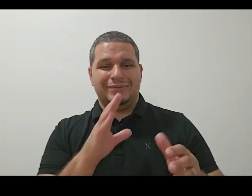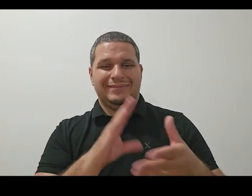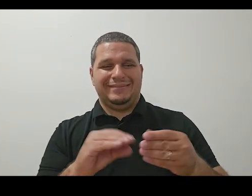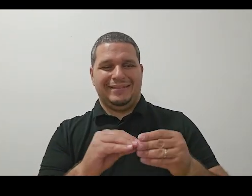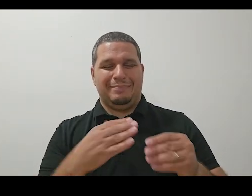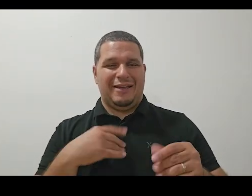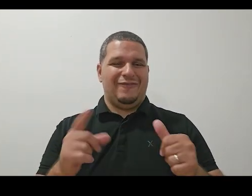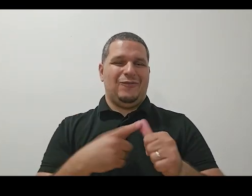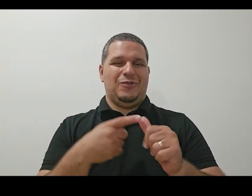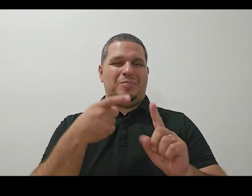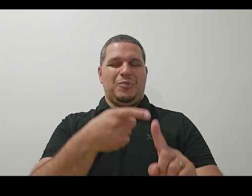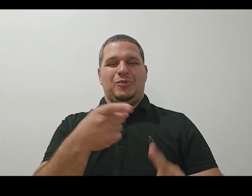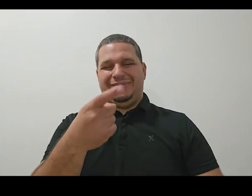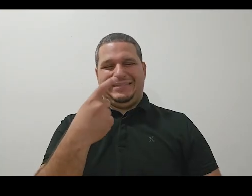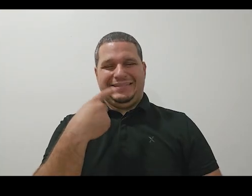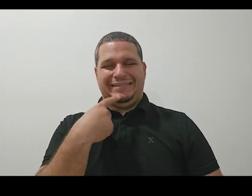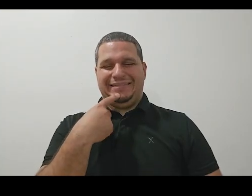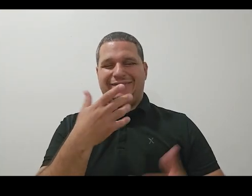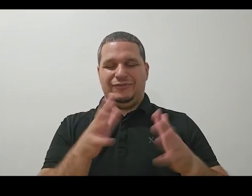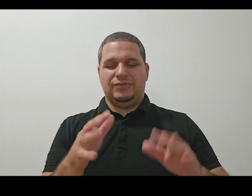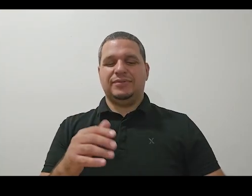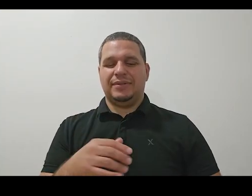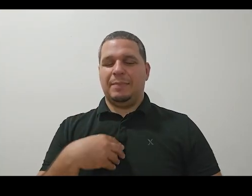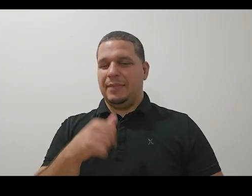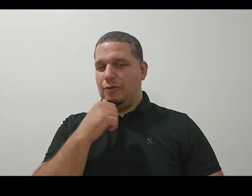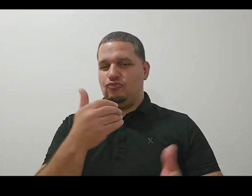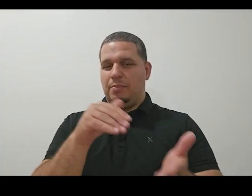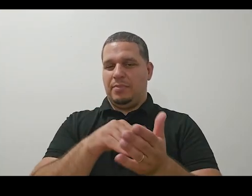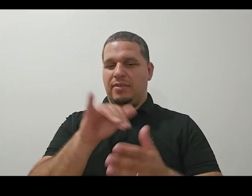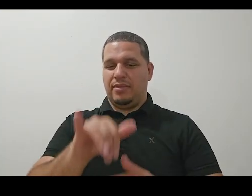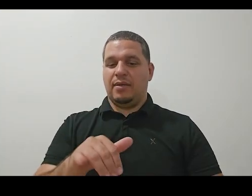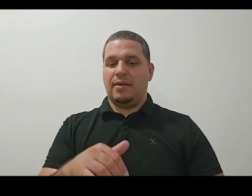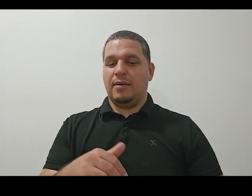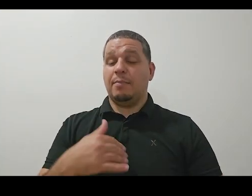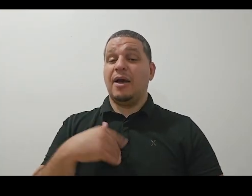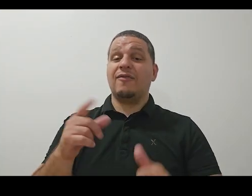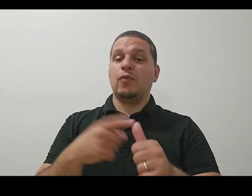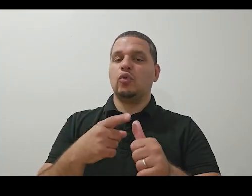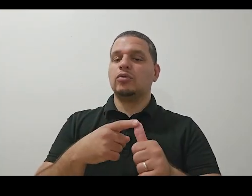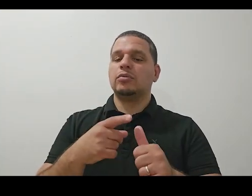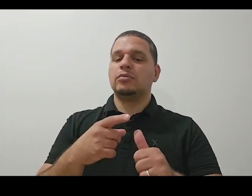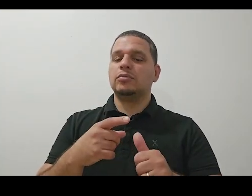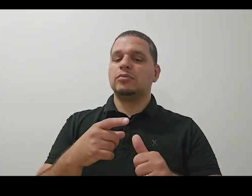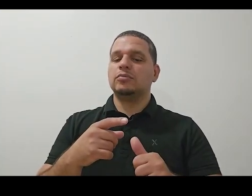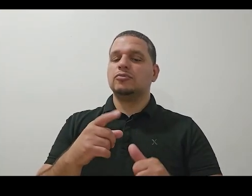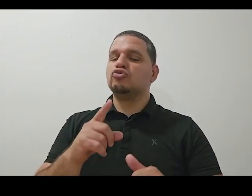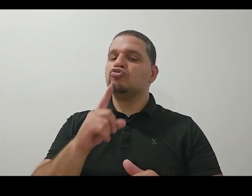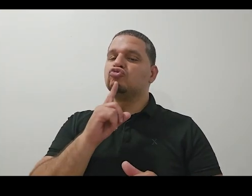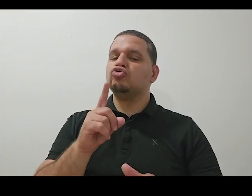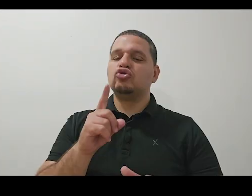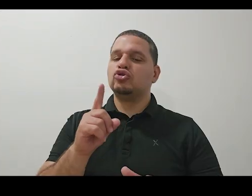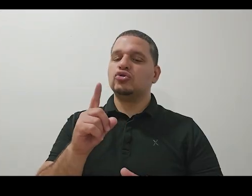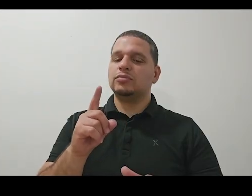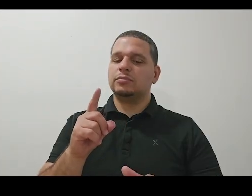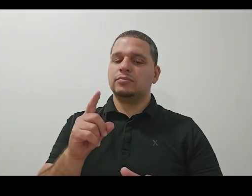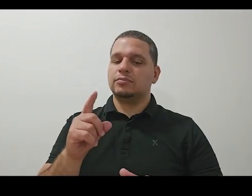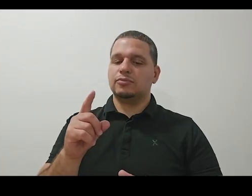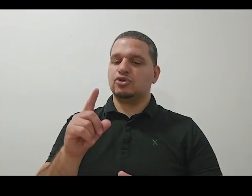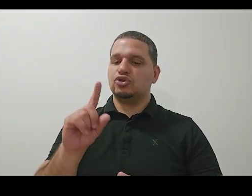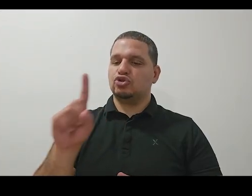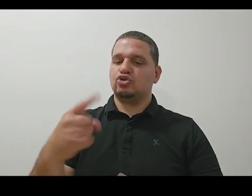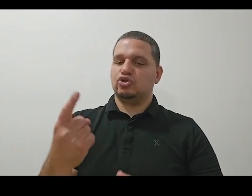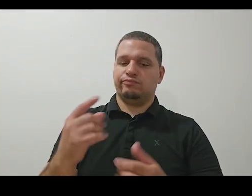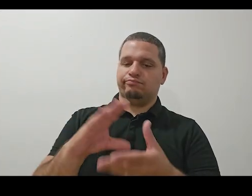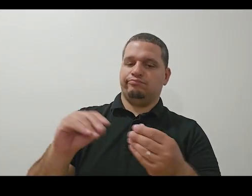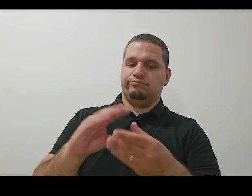already speak about my first point. So I'm not gonna repeat that. So my first point was just to be seen,